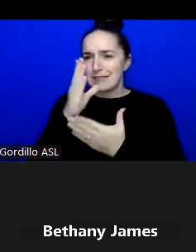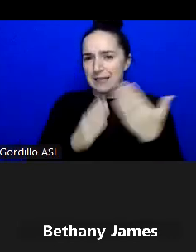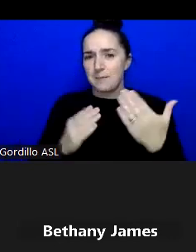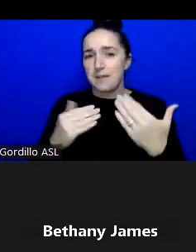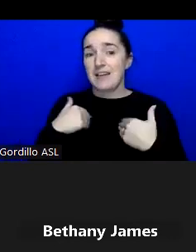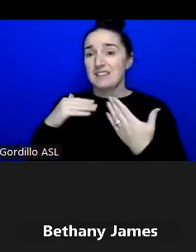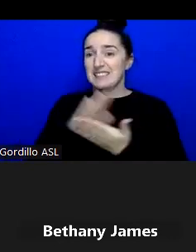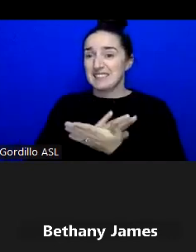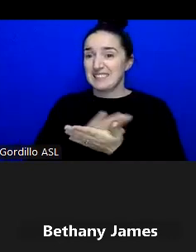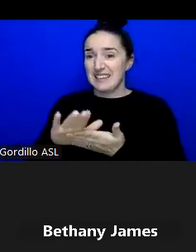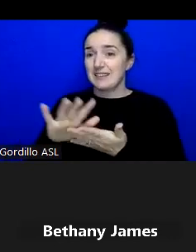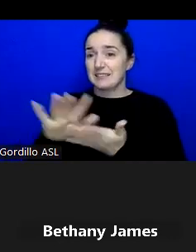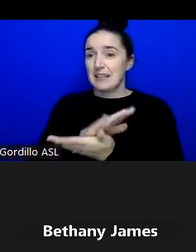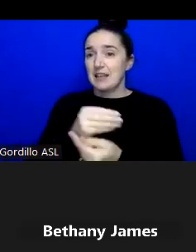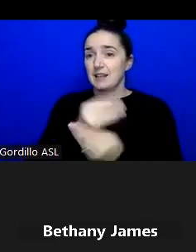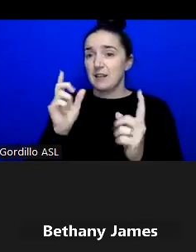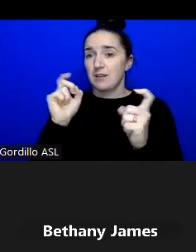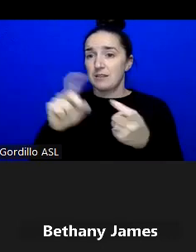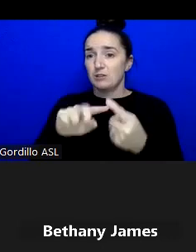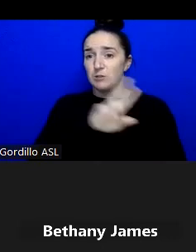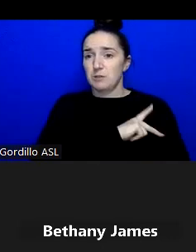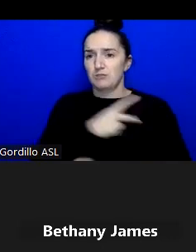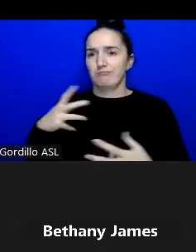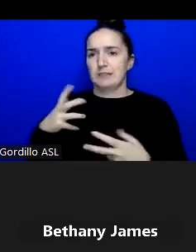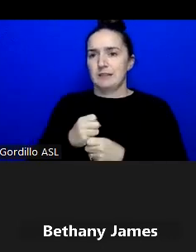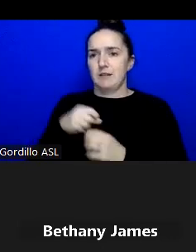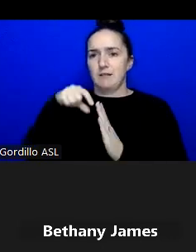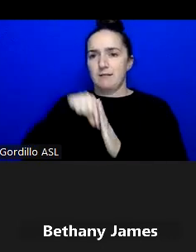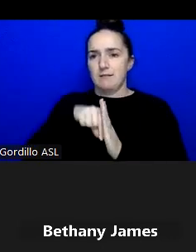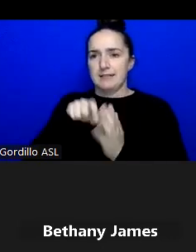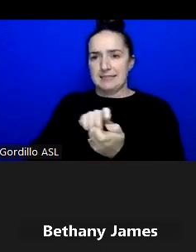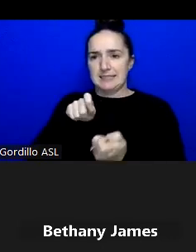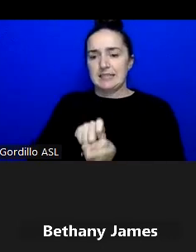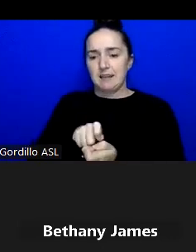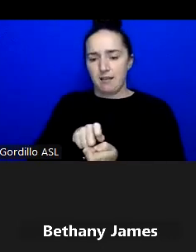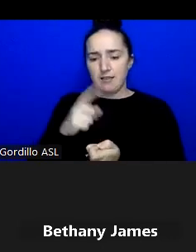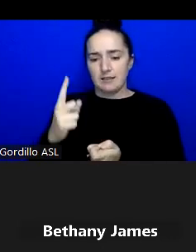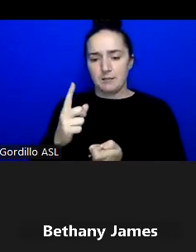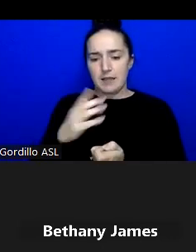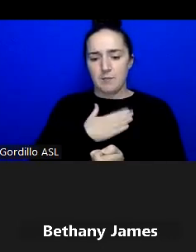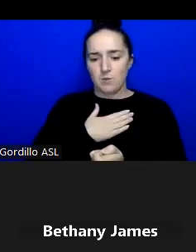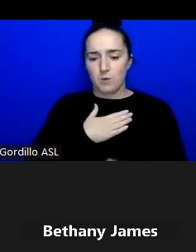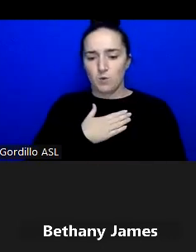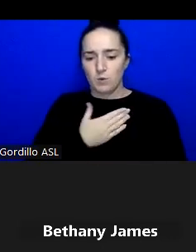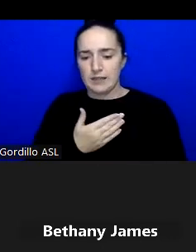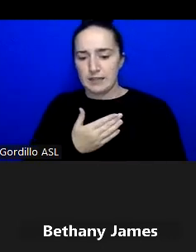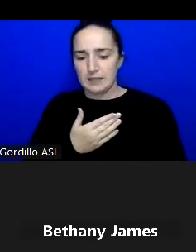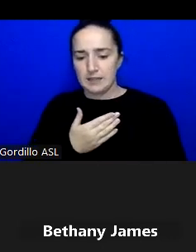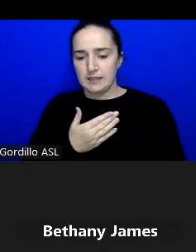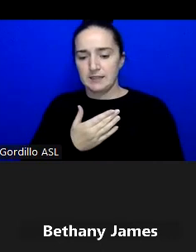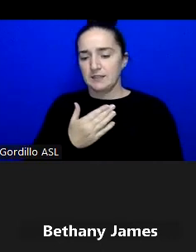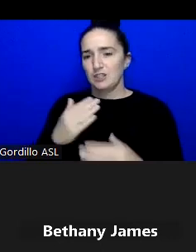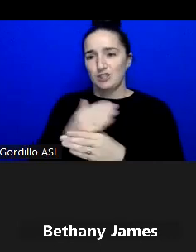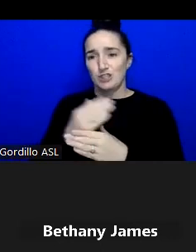we give to our patients that summarizes that in more detail. And that is something that I'm certainly willing to share if anybody has any